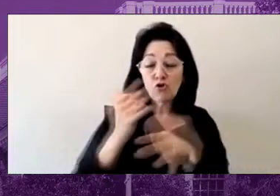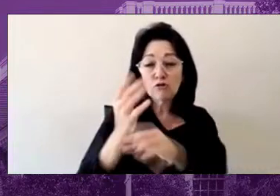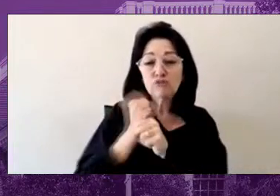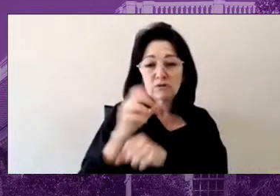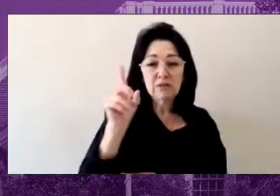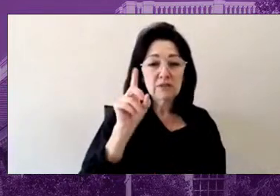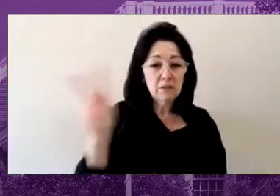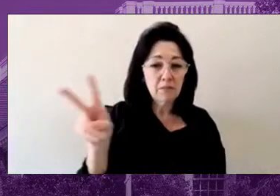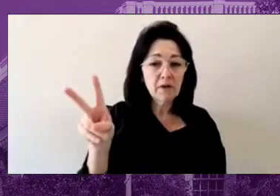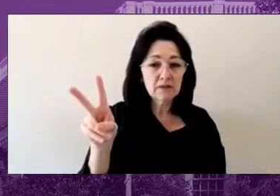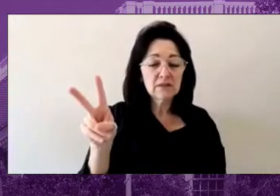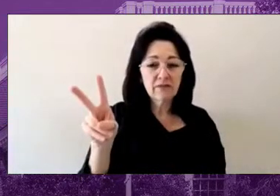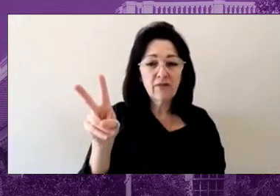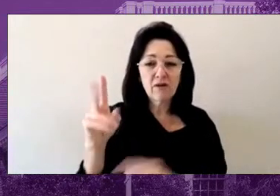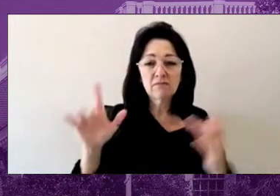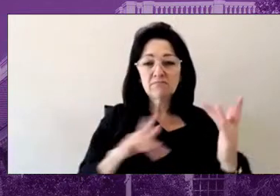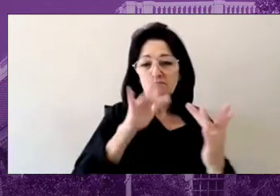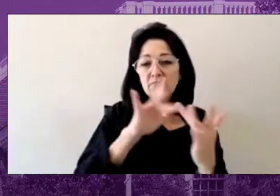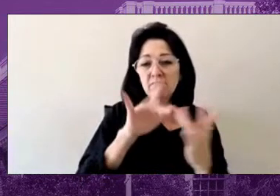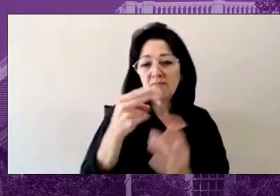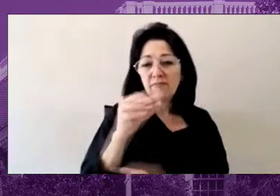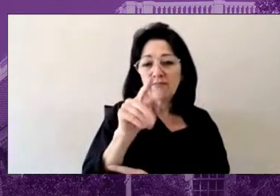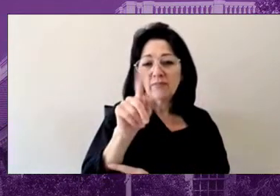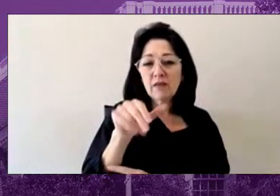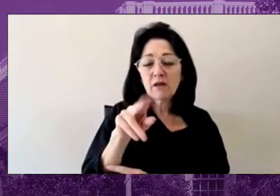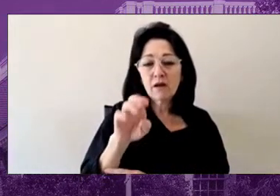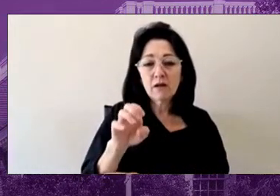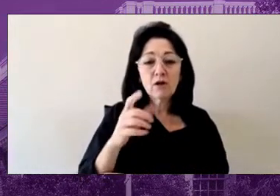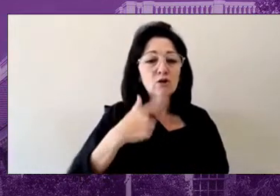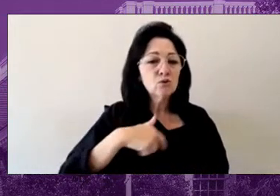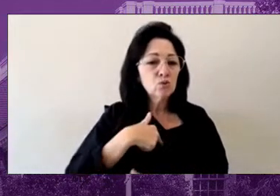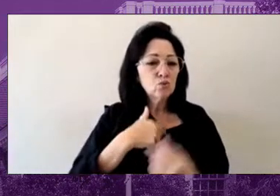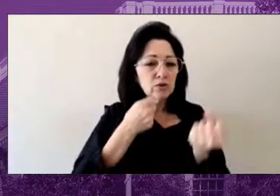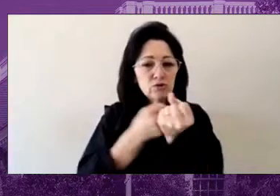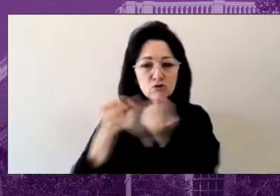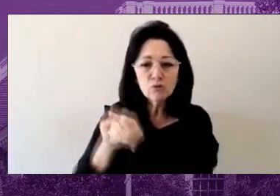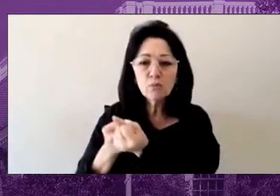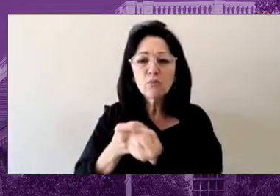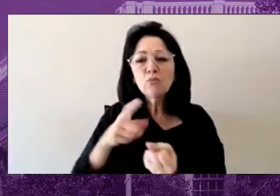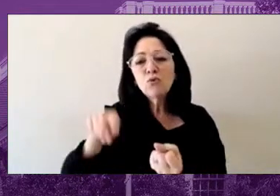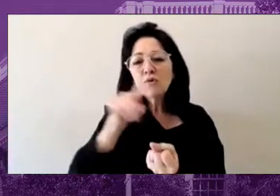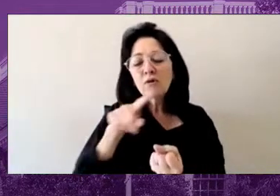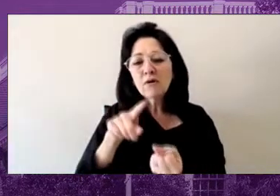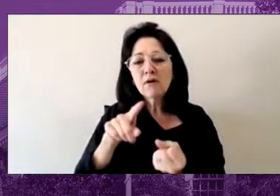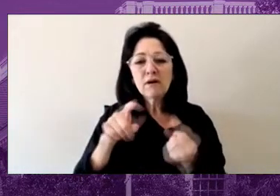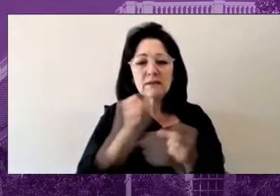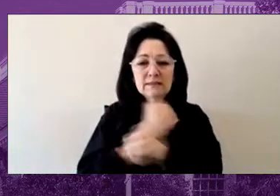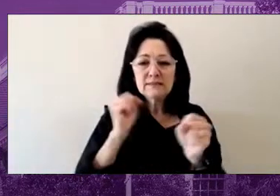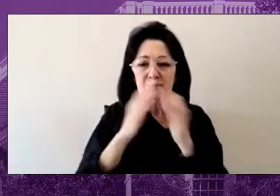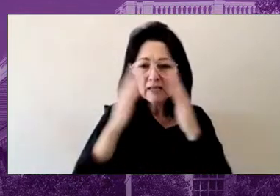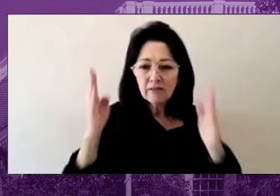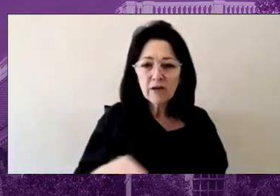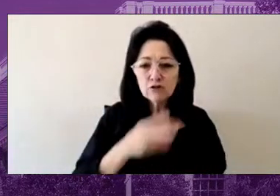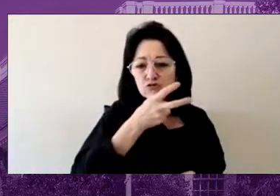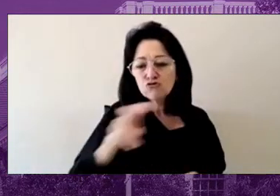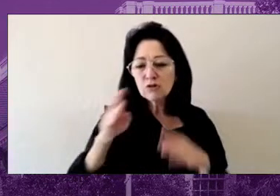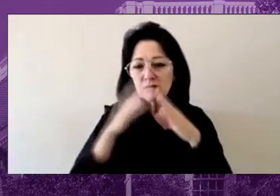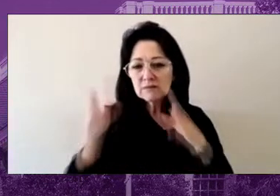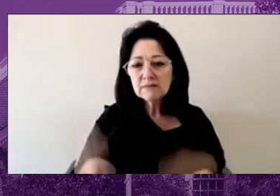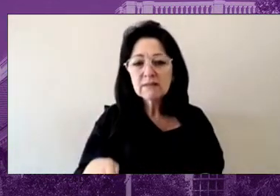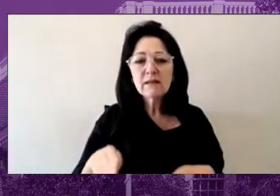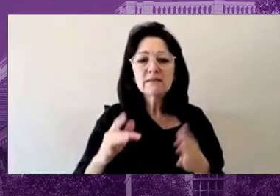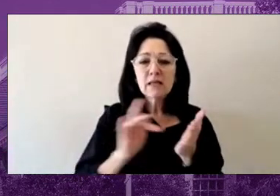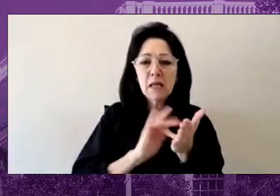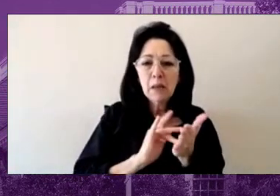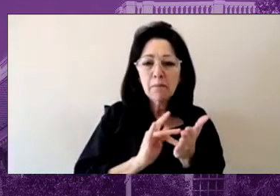state, connecting victims to supportive services such as shelters, counseling, transitional housing, and medical and legal services to